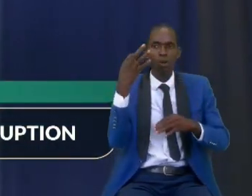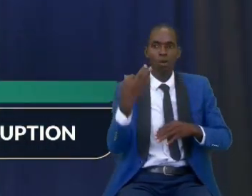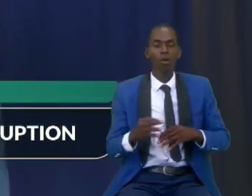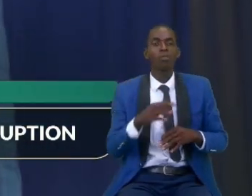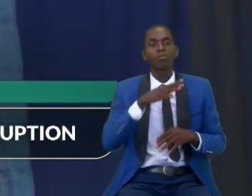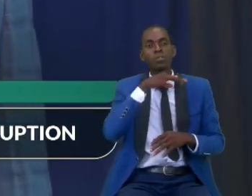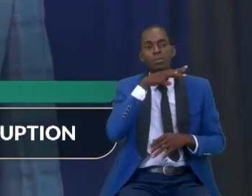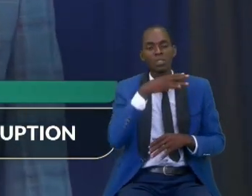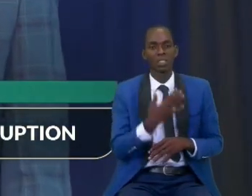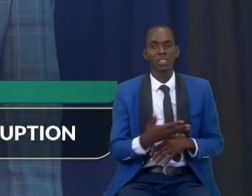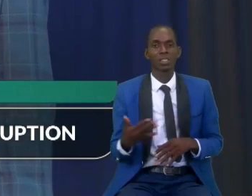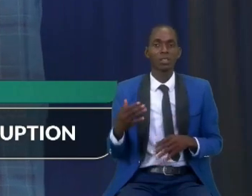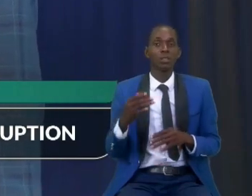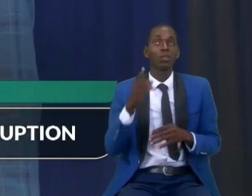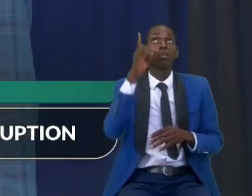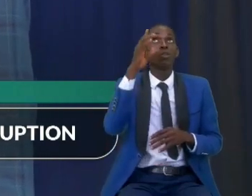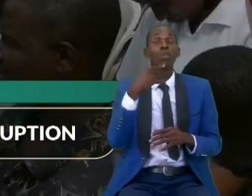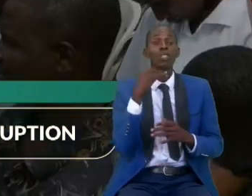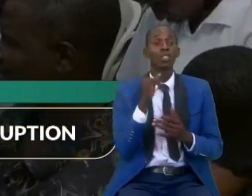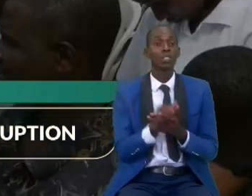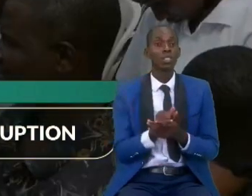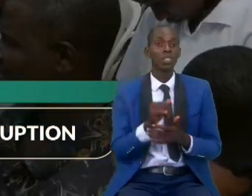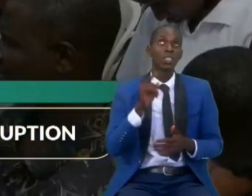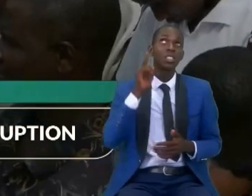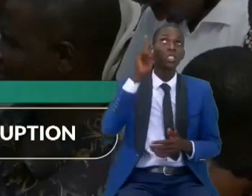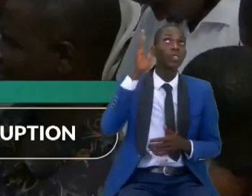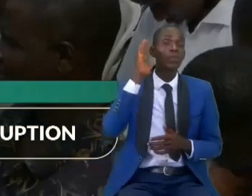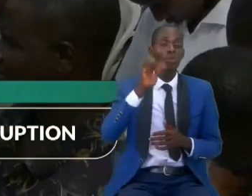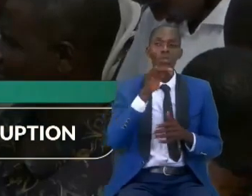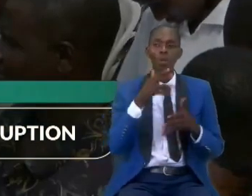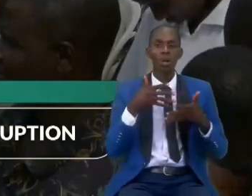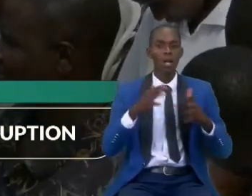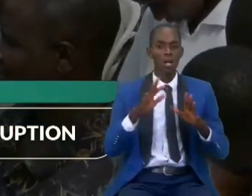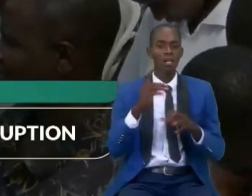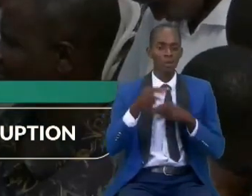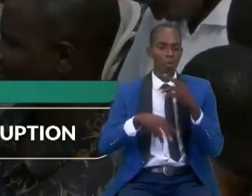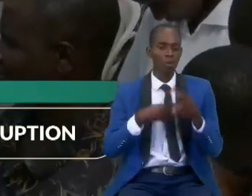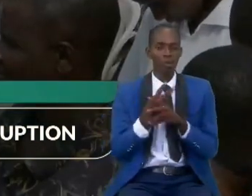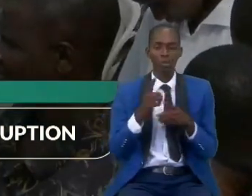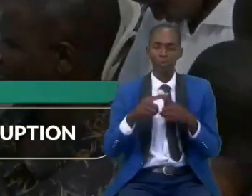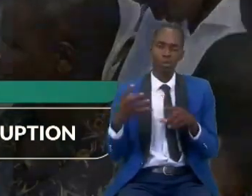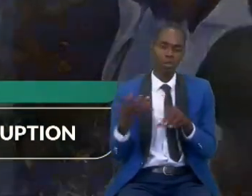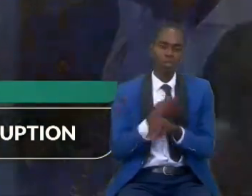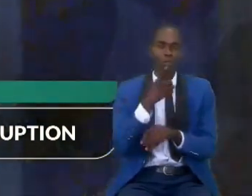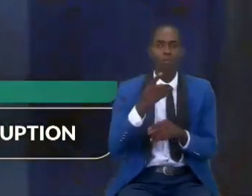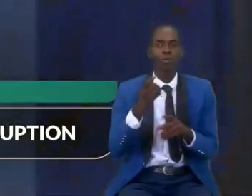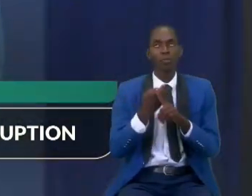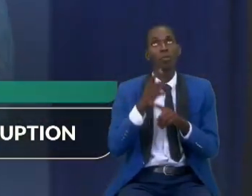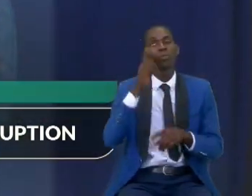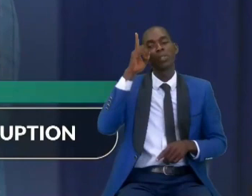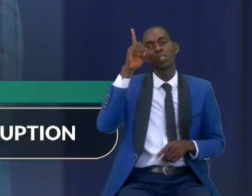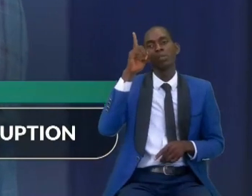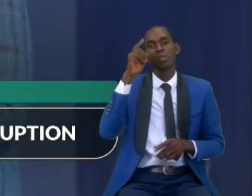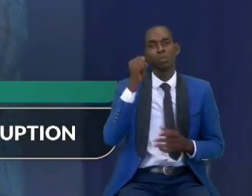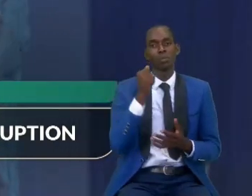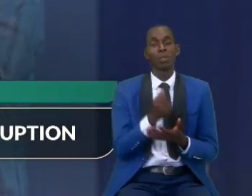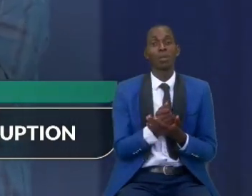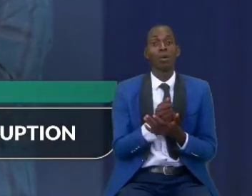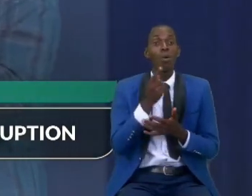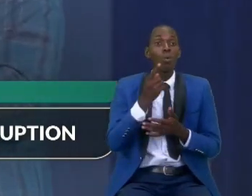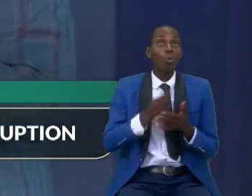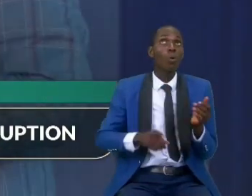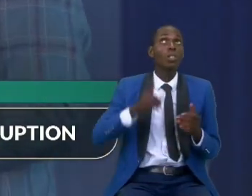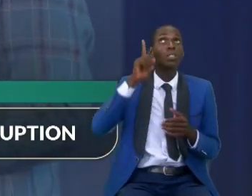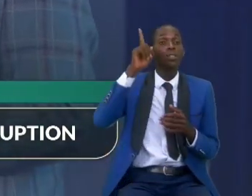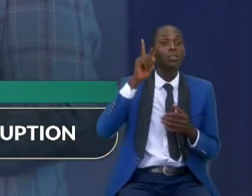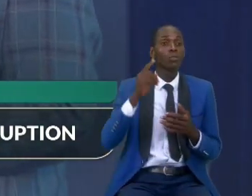world to take you over from him. What he intended originally when he formed you, he